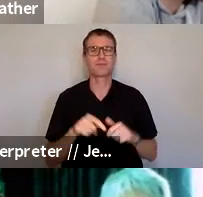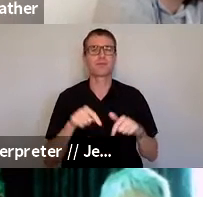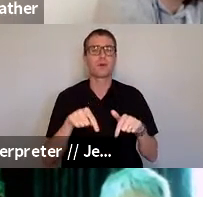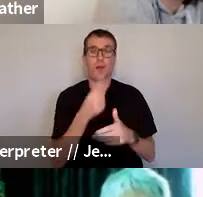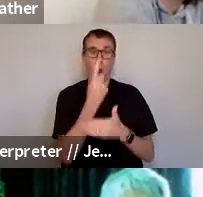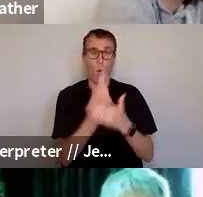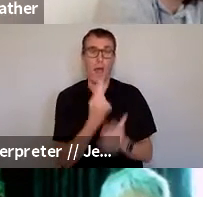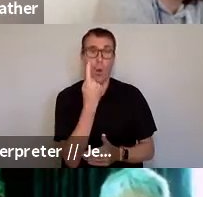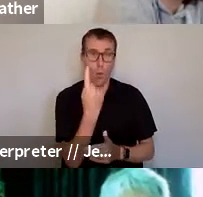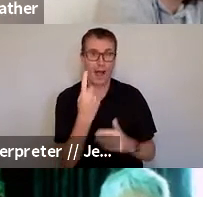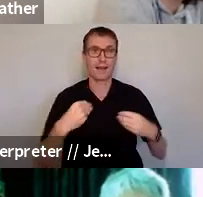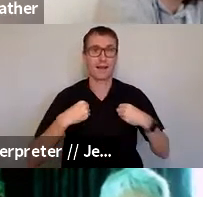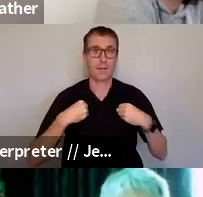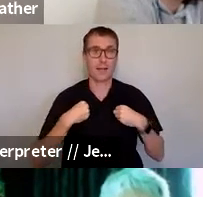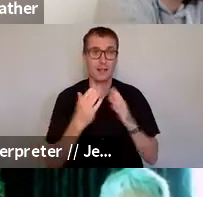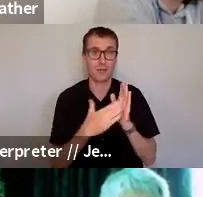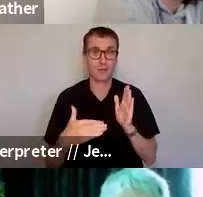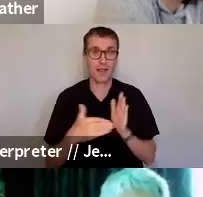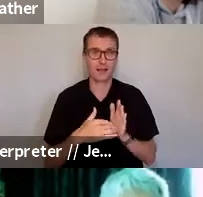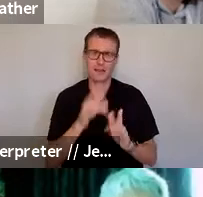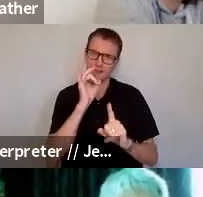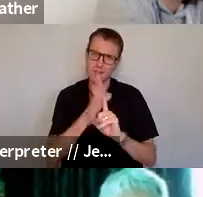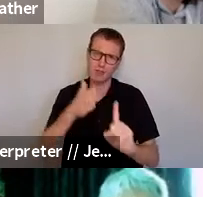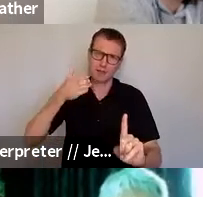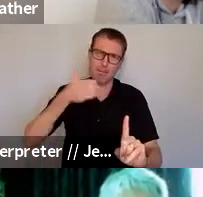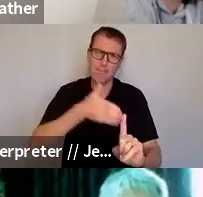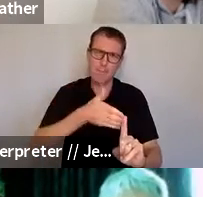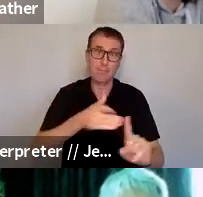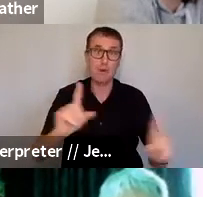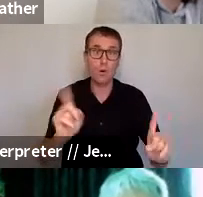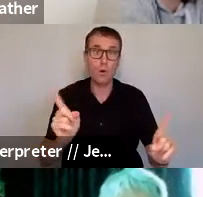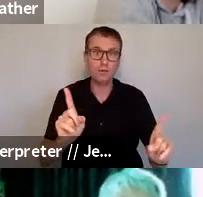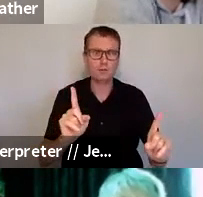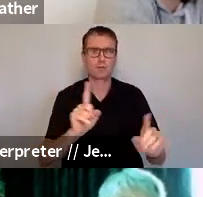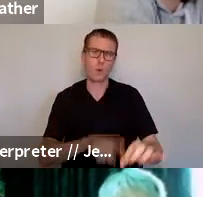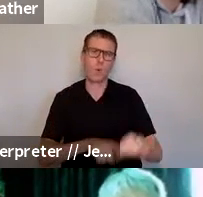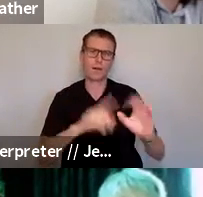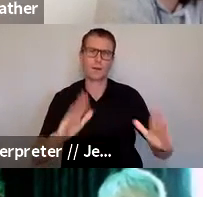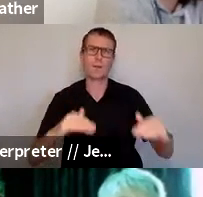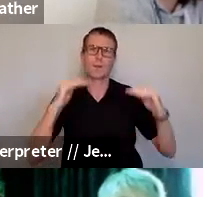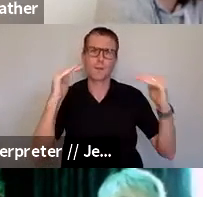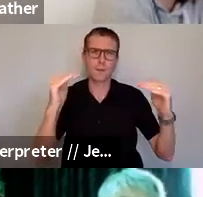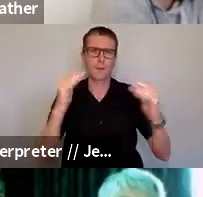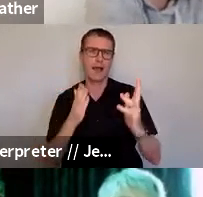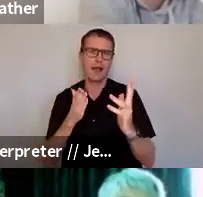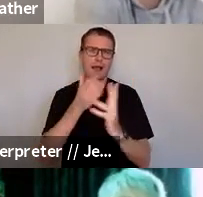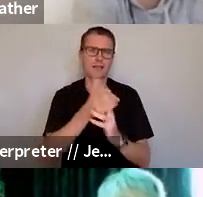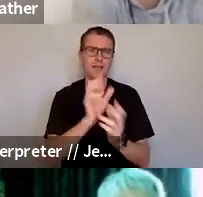New Zealand who specialises in quality access to New Zealand Sign Language to the